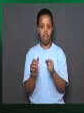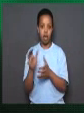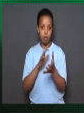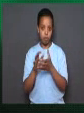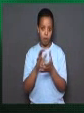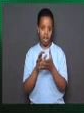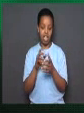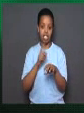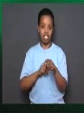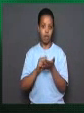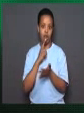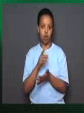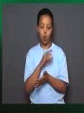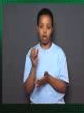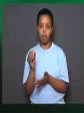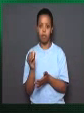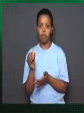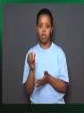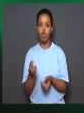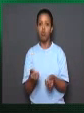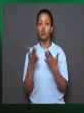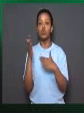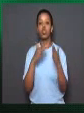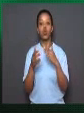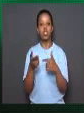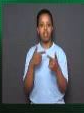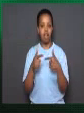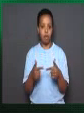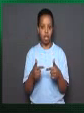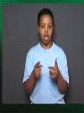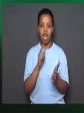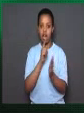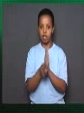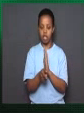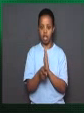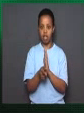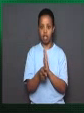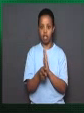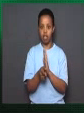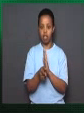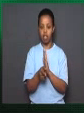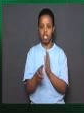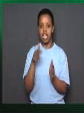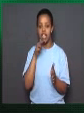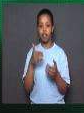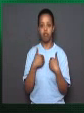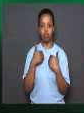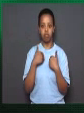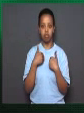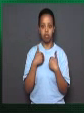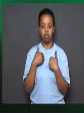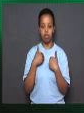can cause a lot of problems, including offspring that suffer from